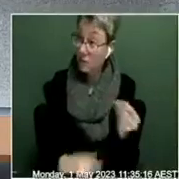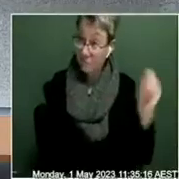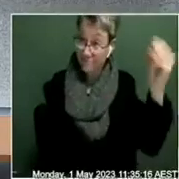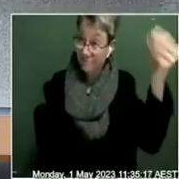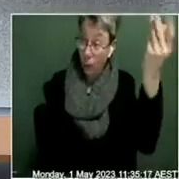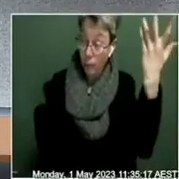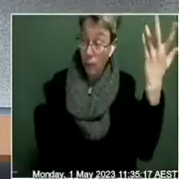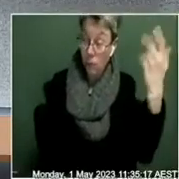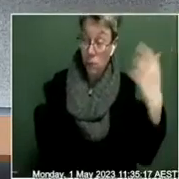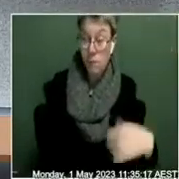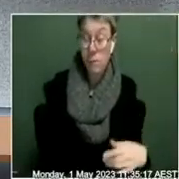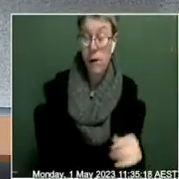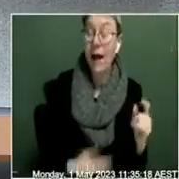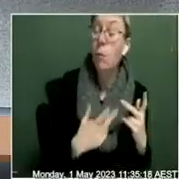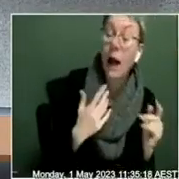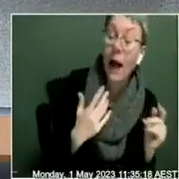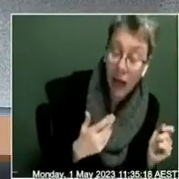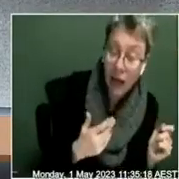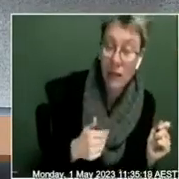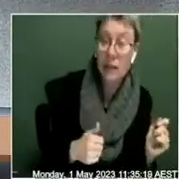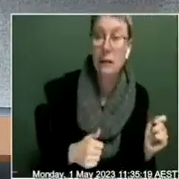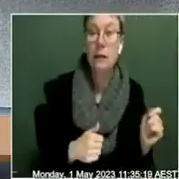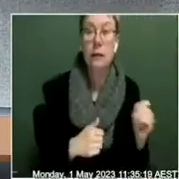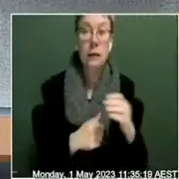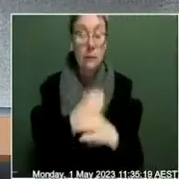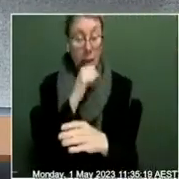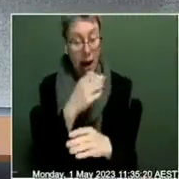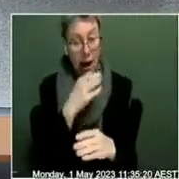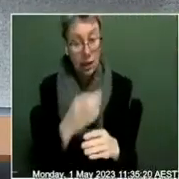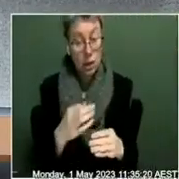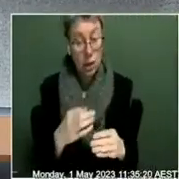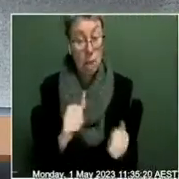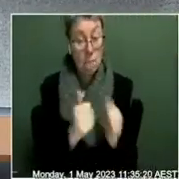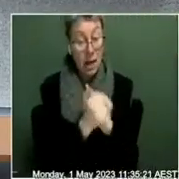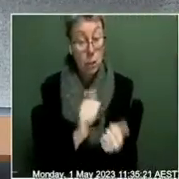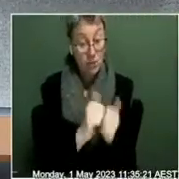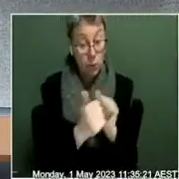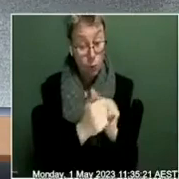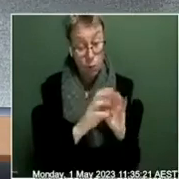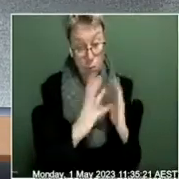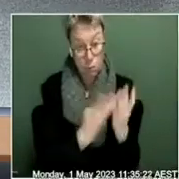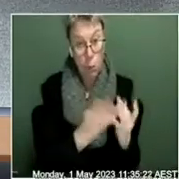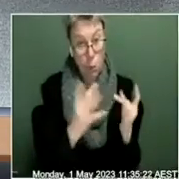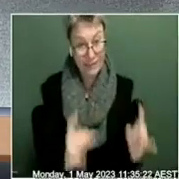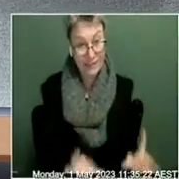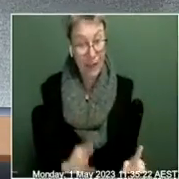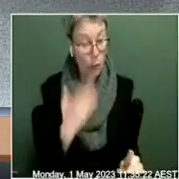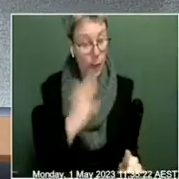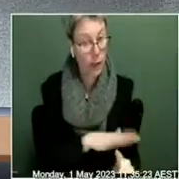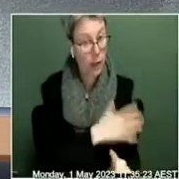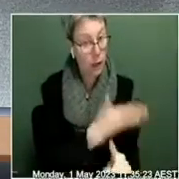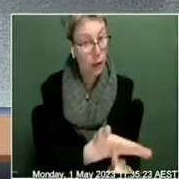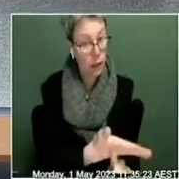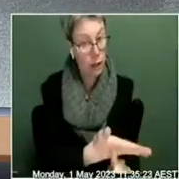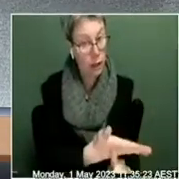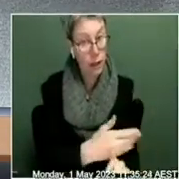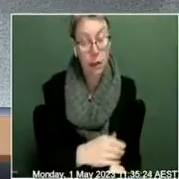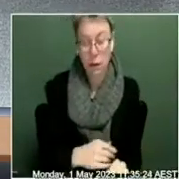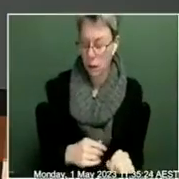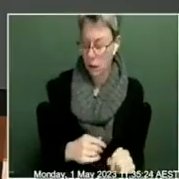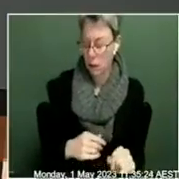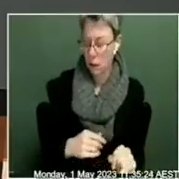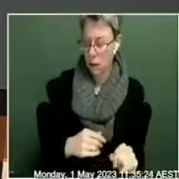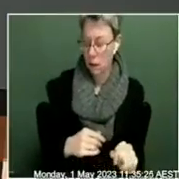think it's at least a couple of years now. And pre-COVID, I'd suspect. I think pre-COVID. Yeah. I'd